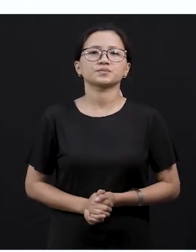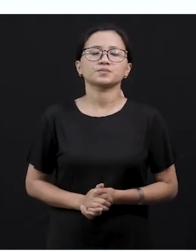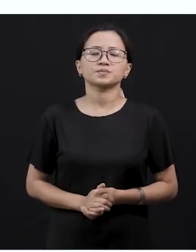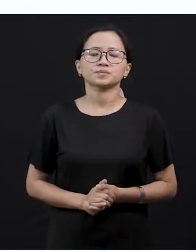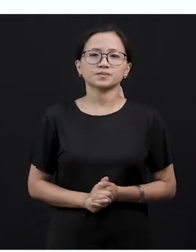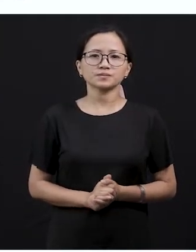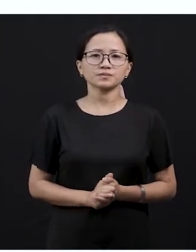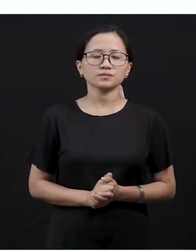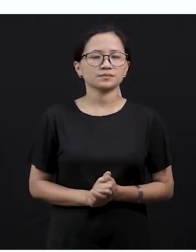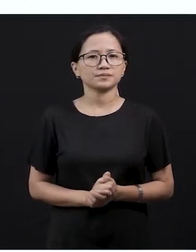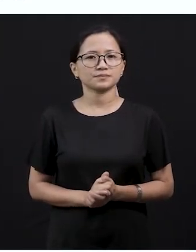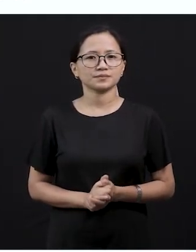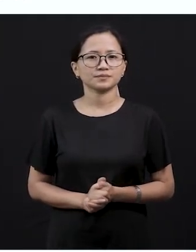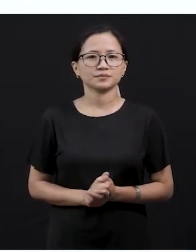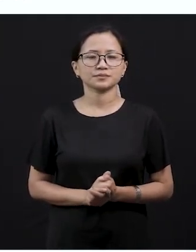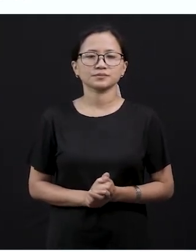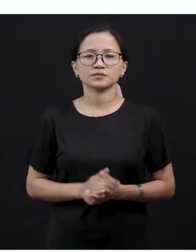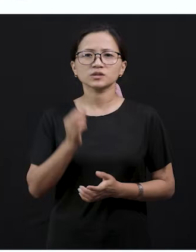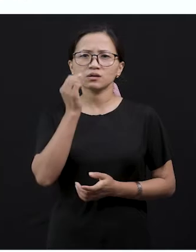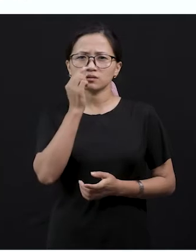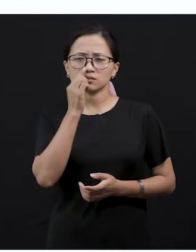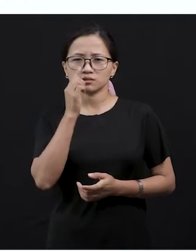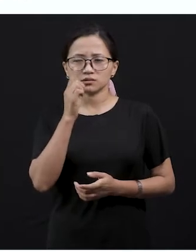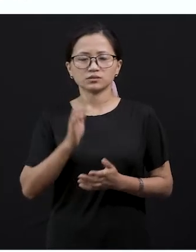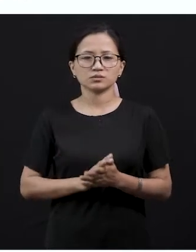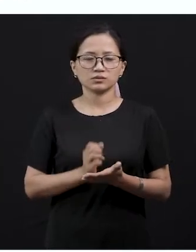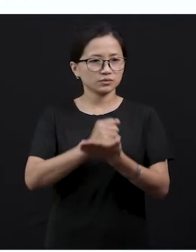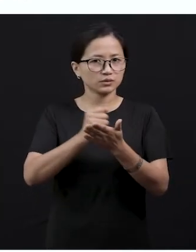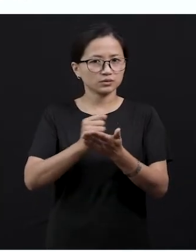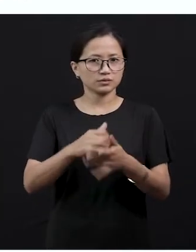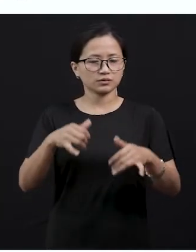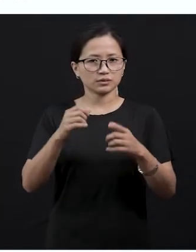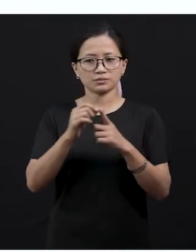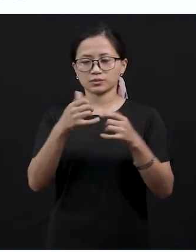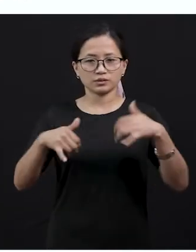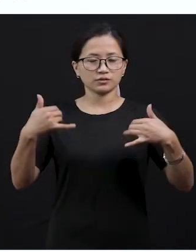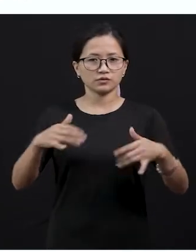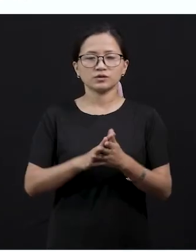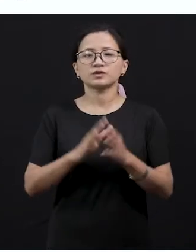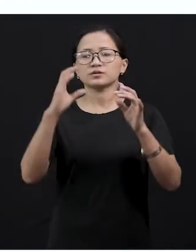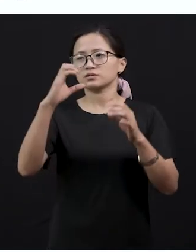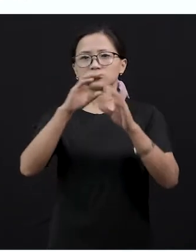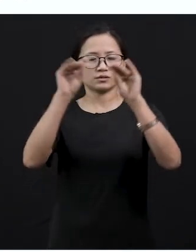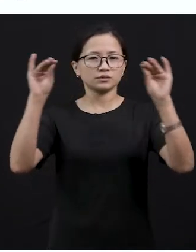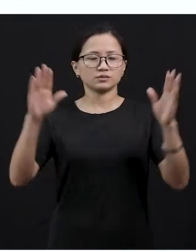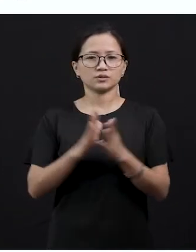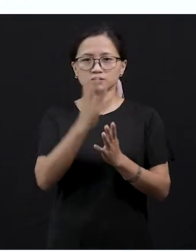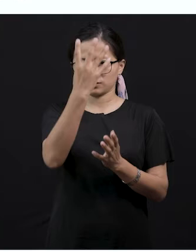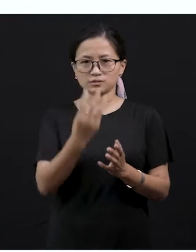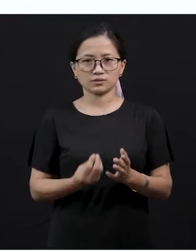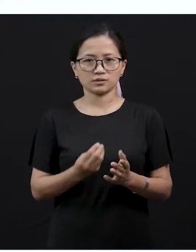on themselves during this Christmas. So the girls were also practicing a play for Christmas night, right? The girls, they were